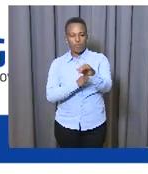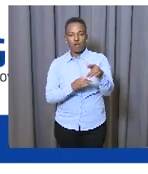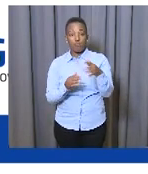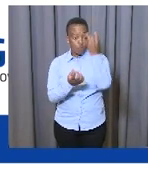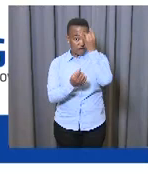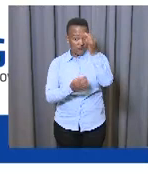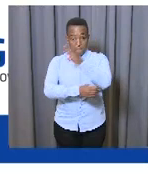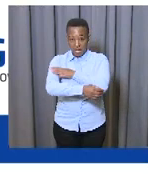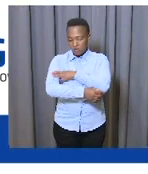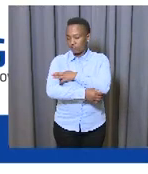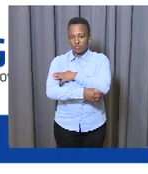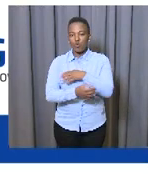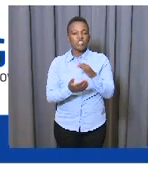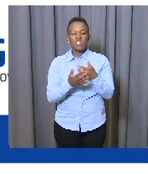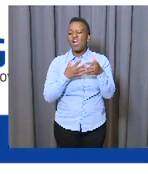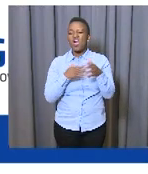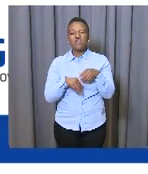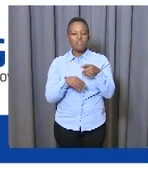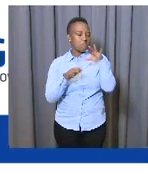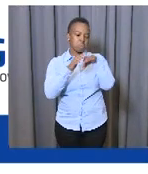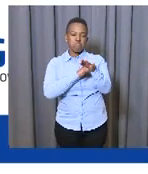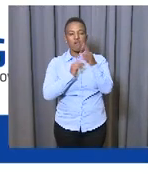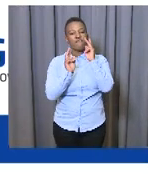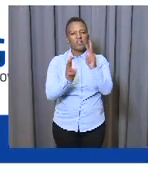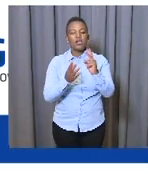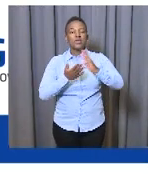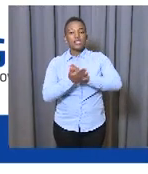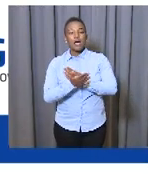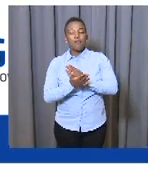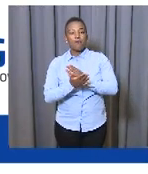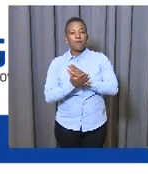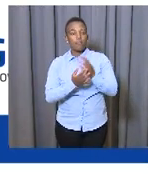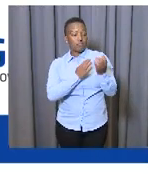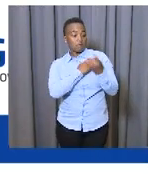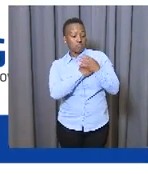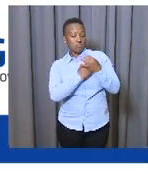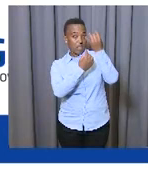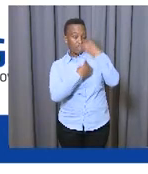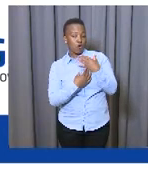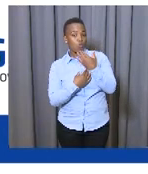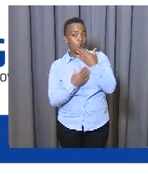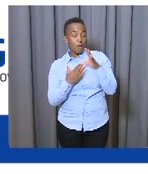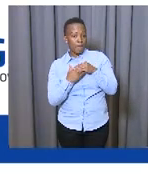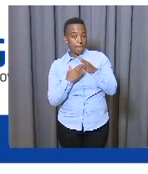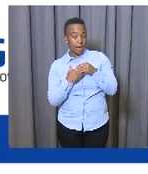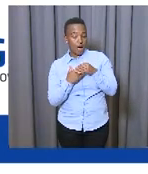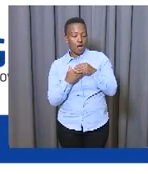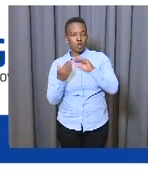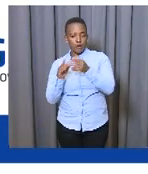we get there. We do unannounced visits. Sometimes we get tips from even about shops from members of the